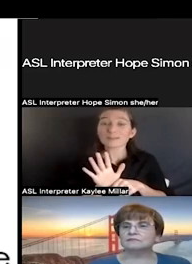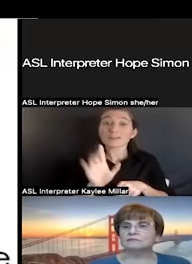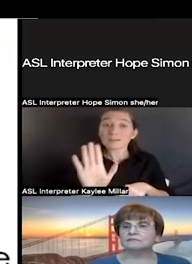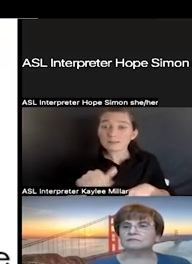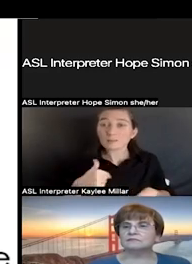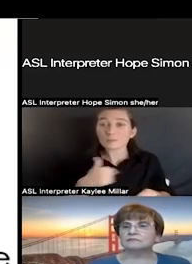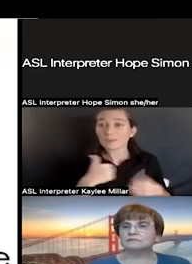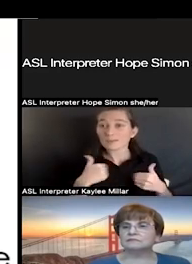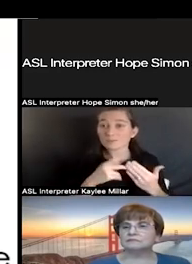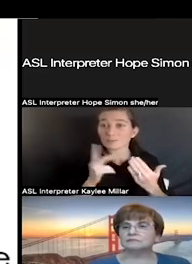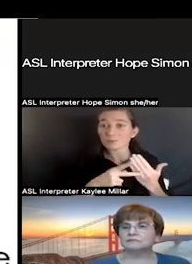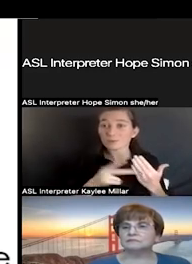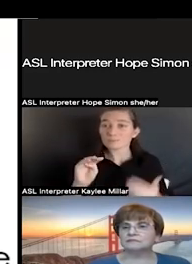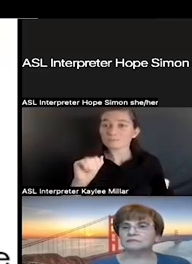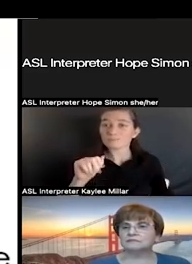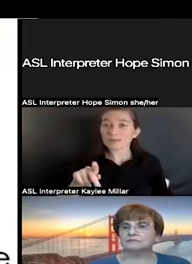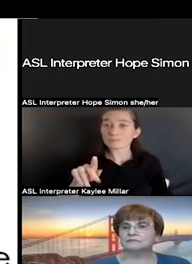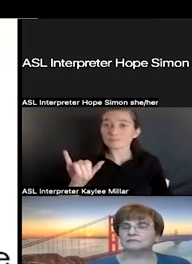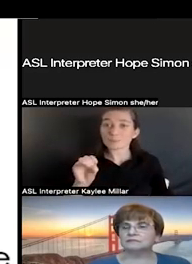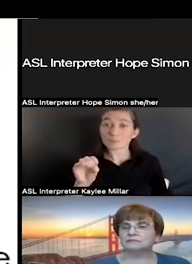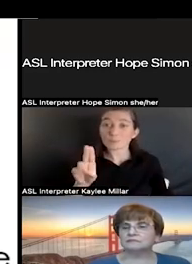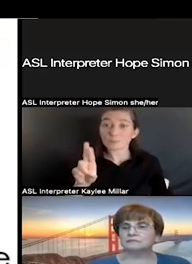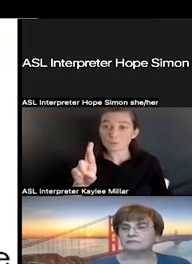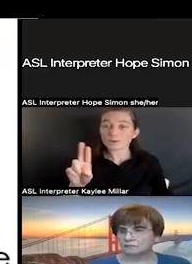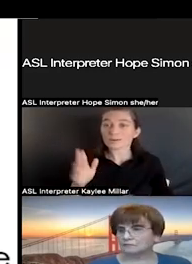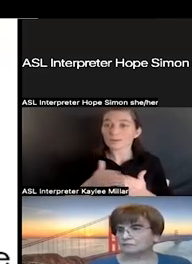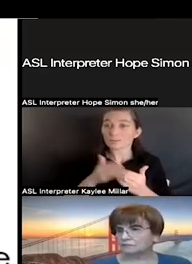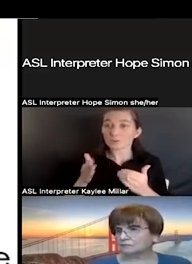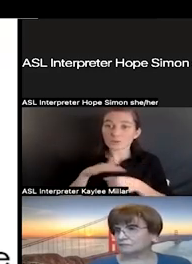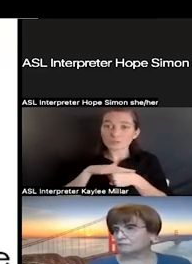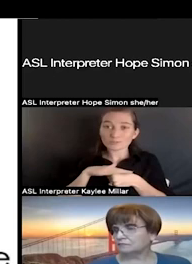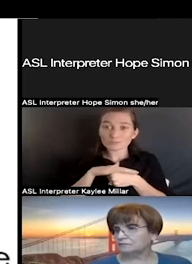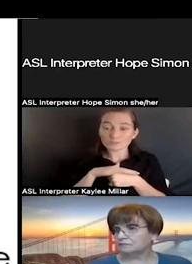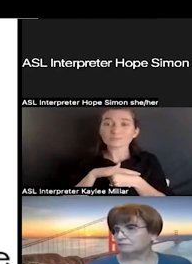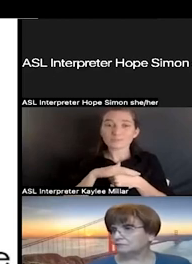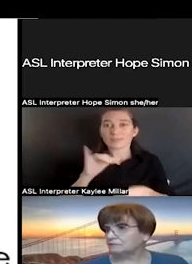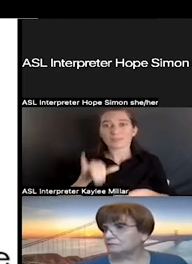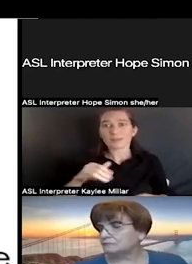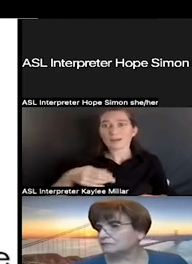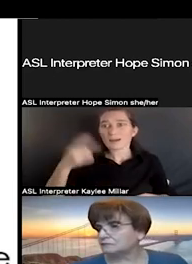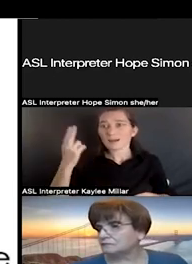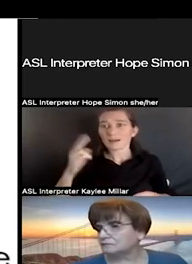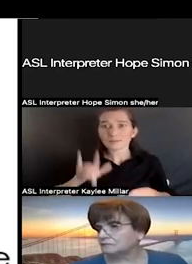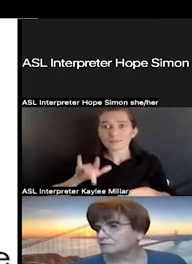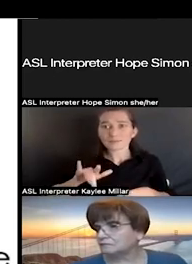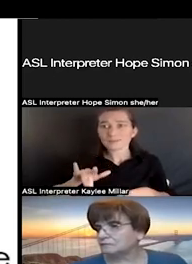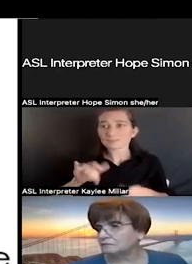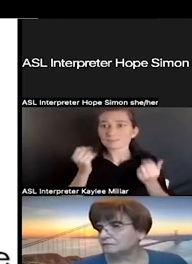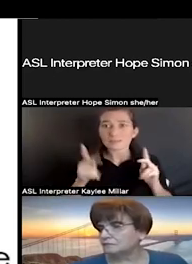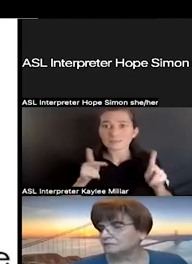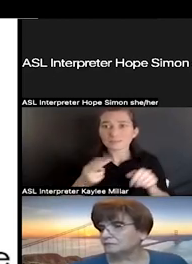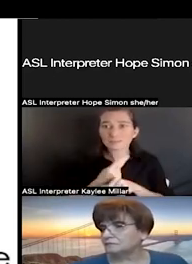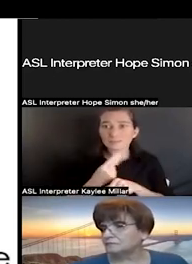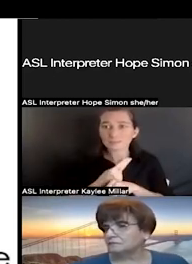program, that was highly used during the pandemic program because we already had the connections with our neighborhoods. And